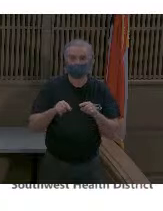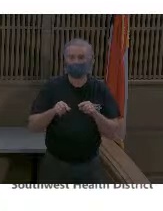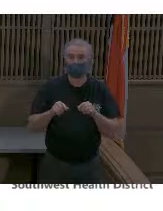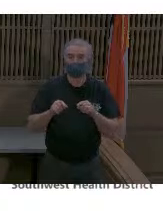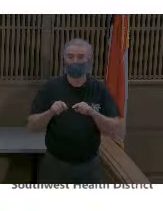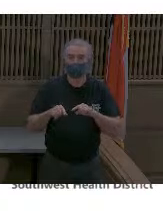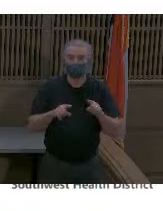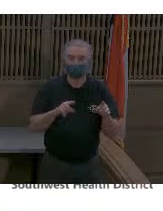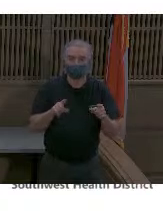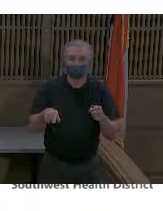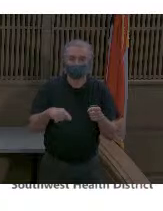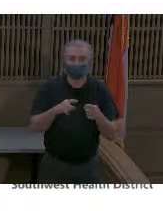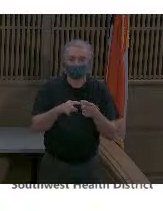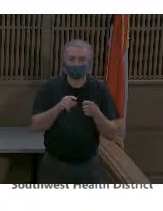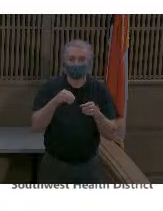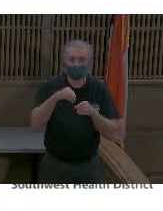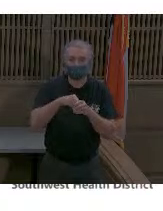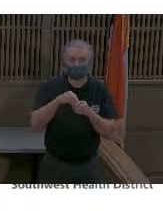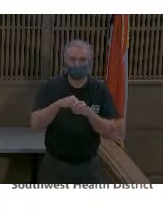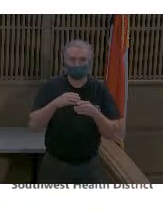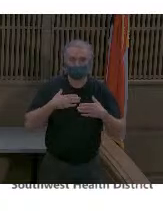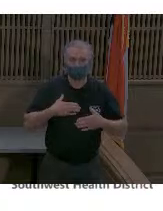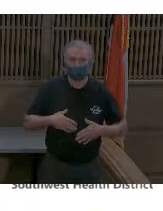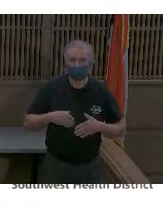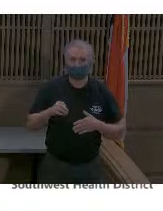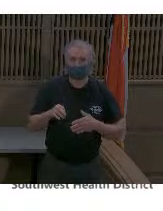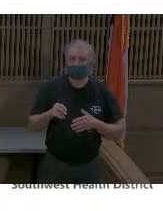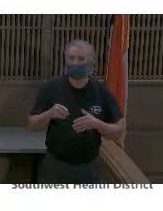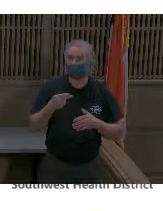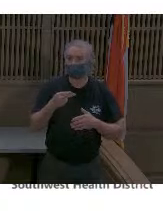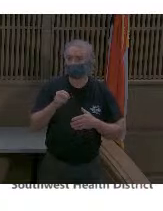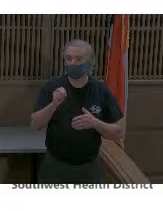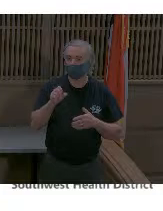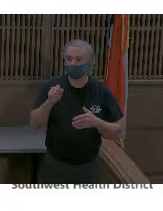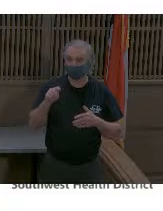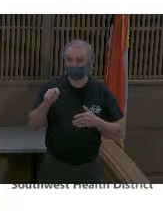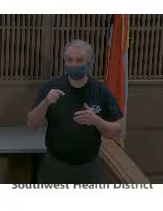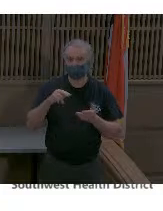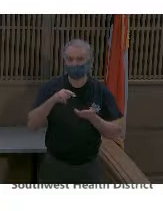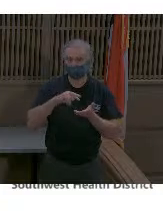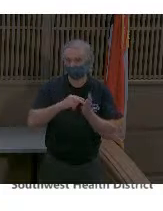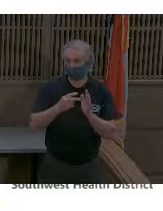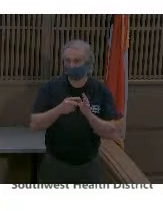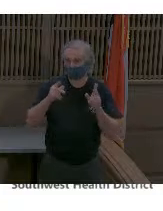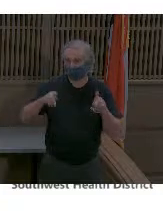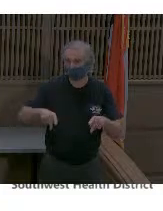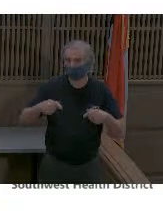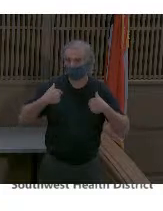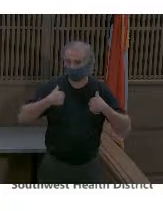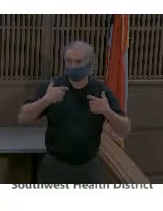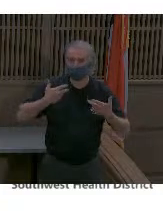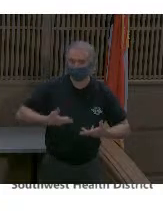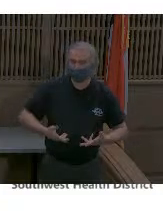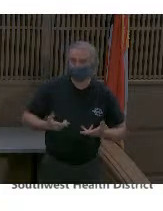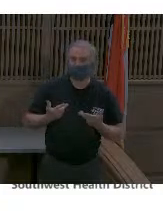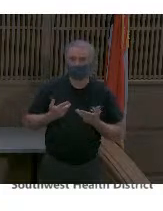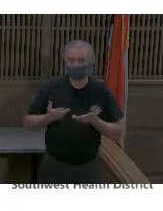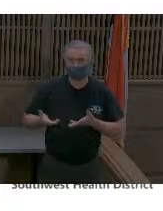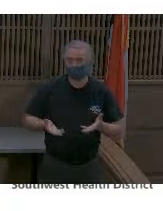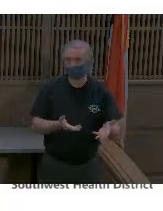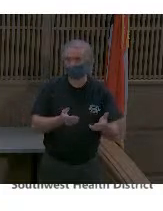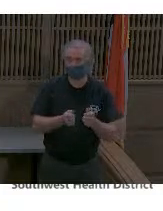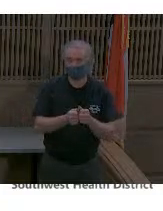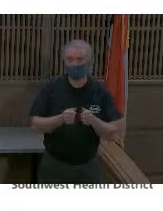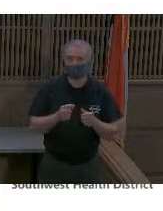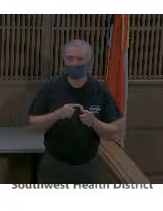of the body of a host, it's only got a certain number of days to skip over to